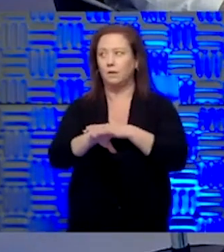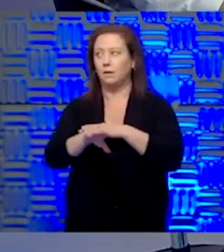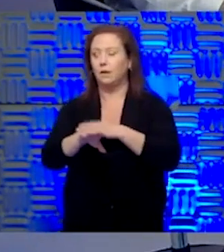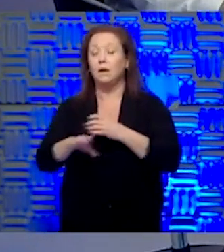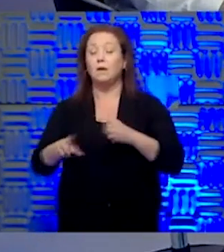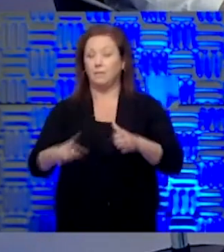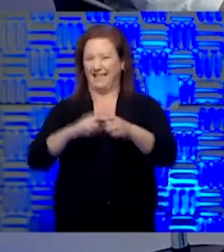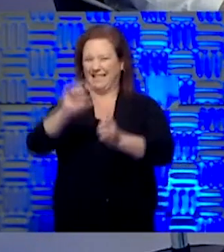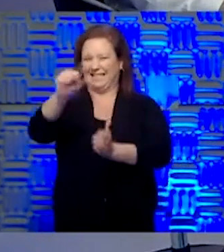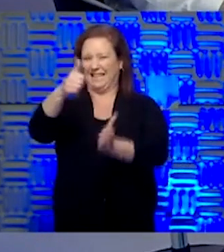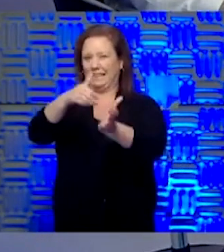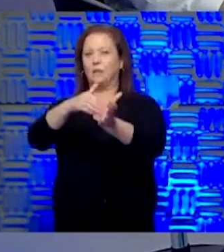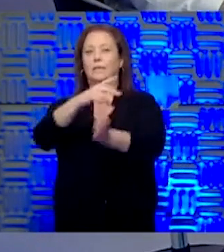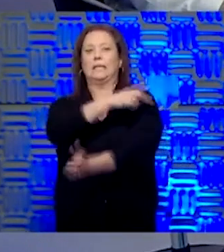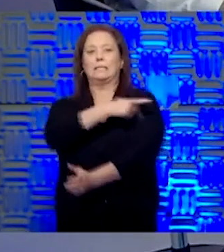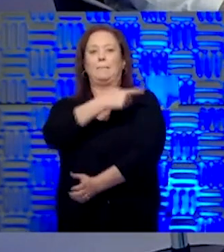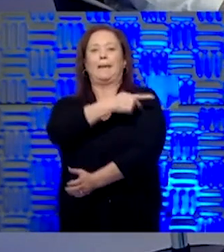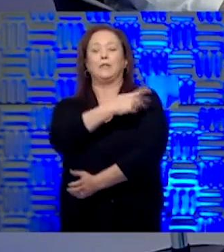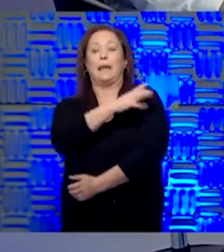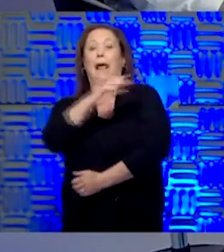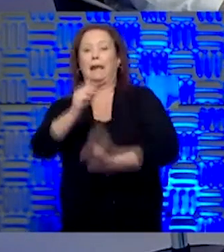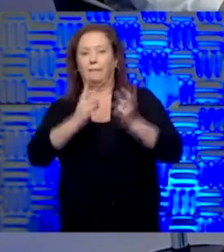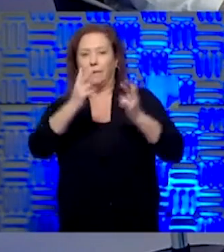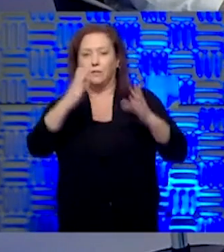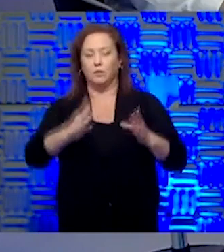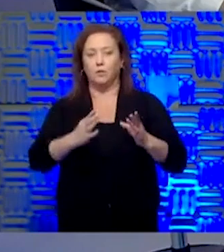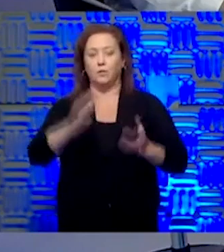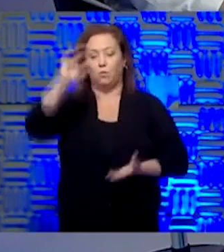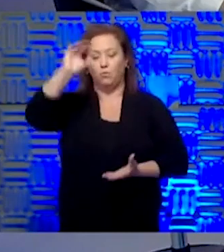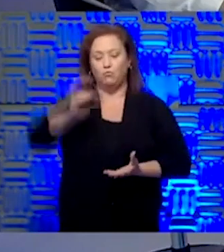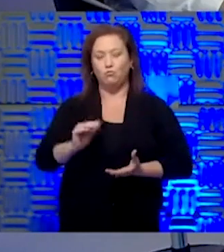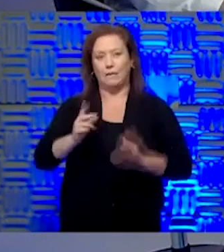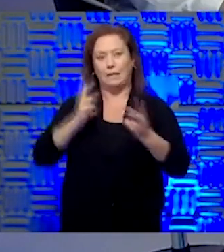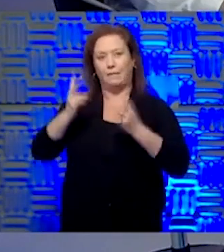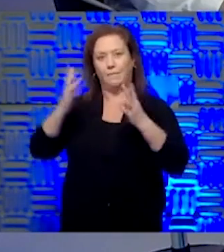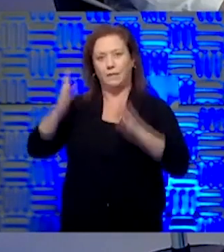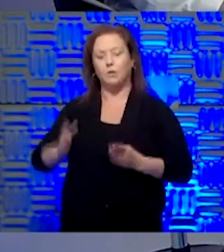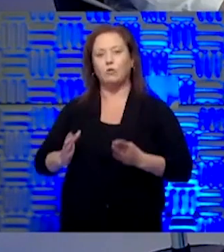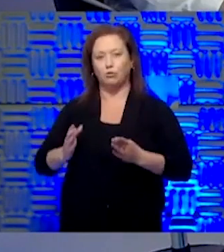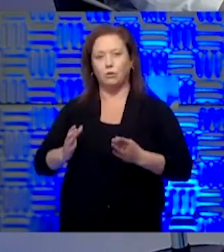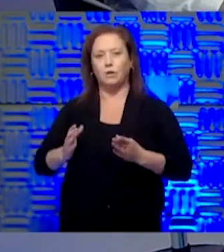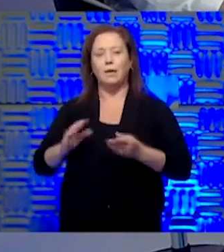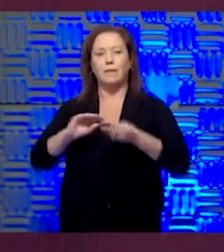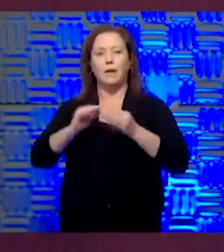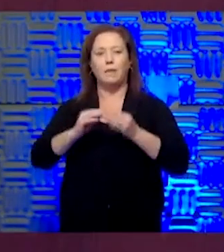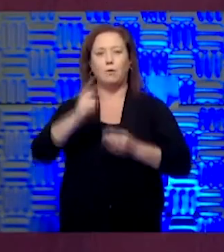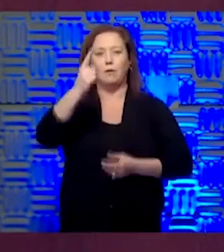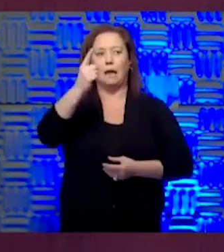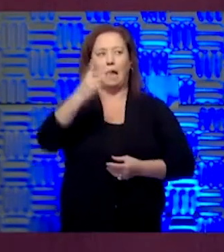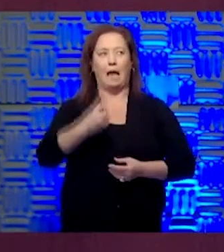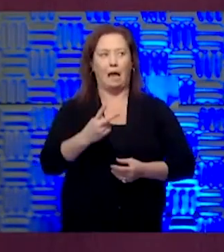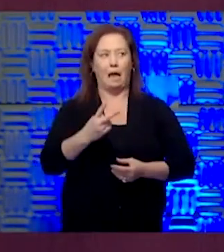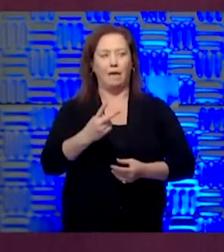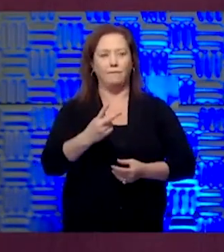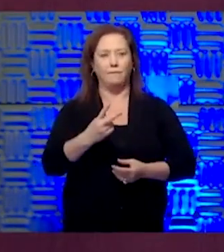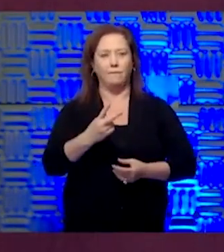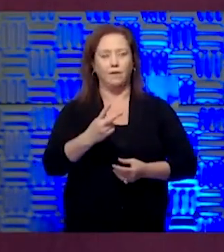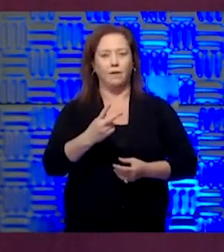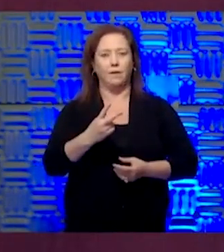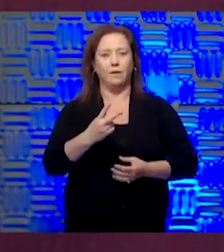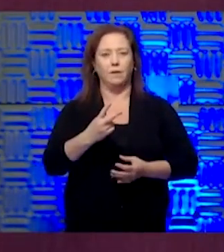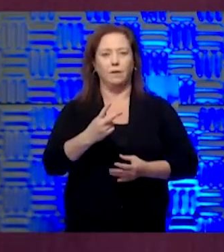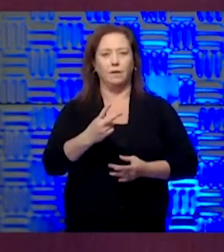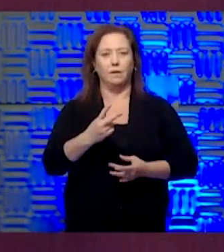that 10,000 number is patients and visitors, and so by reducing the visitor piece, you really cut that number in half. And so you're down to